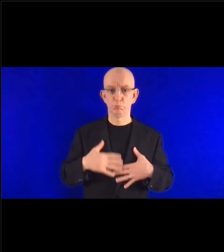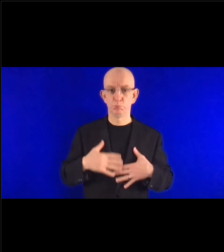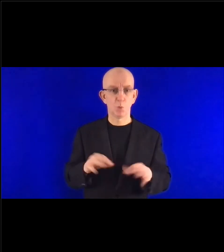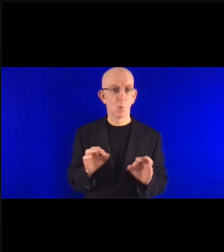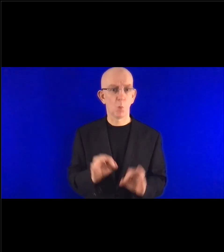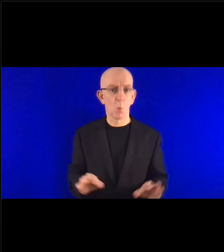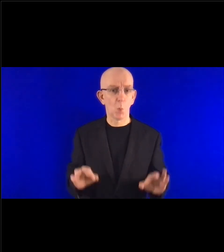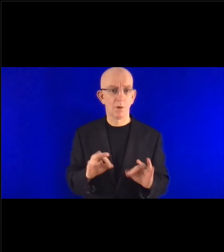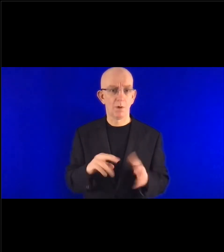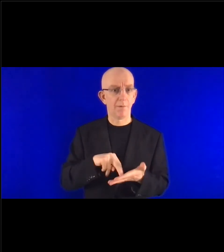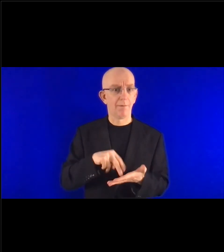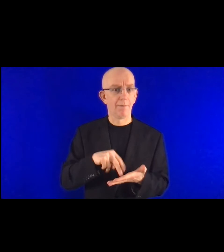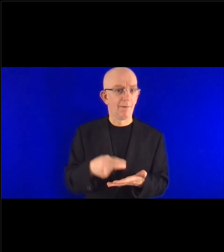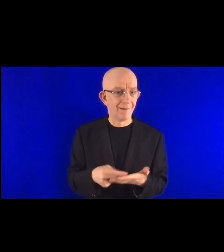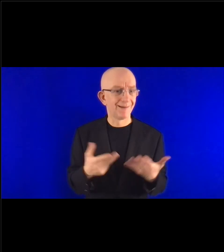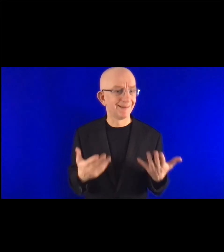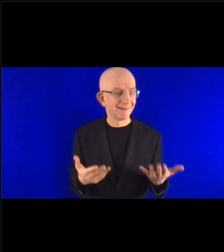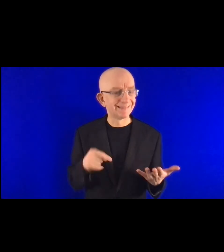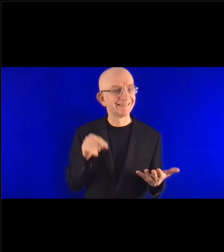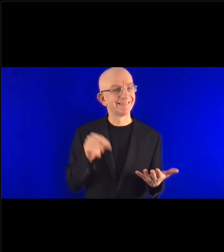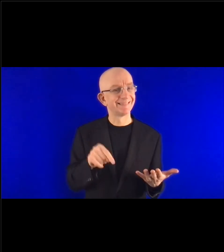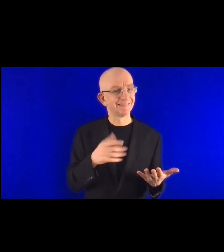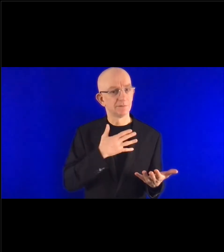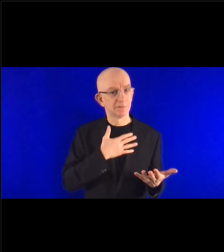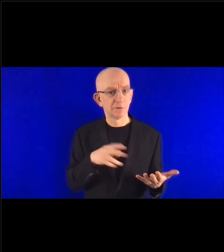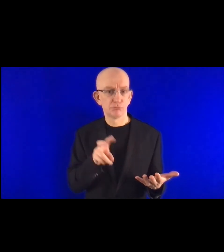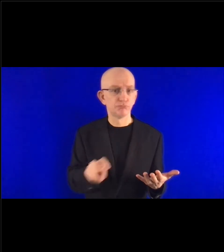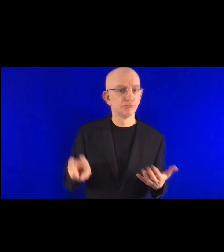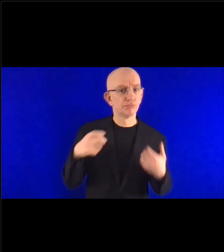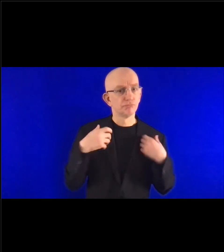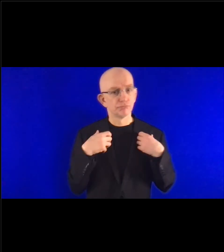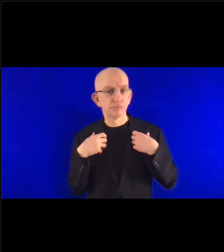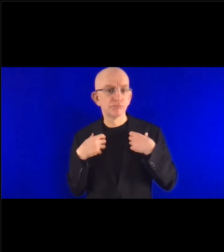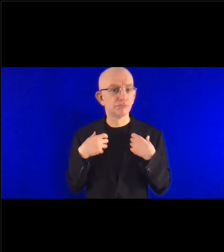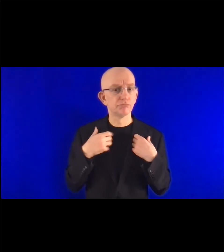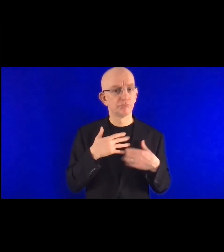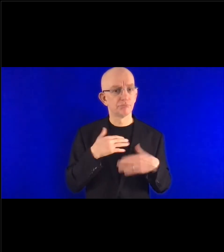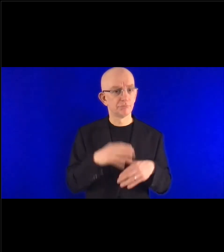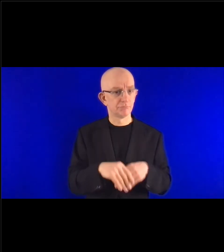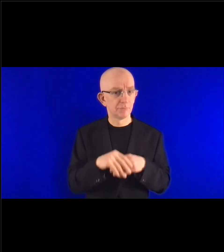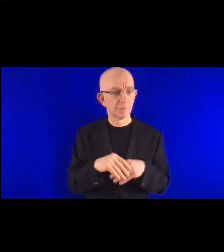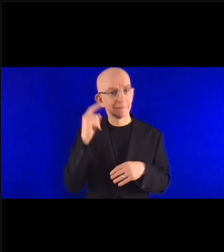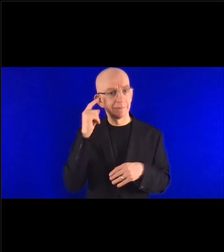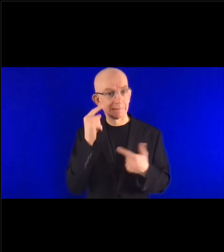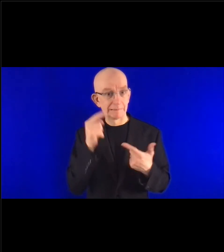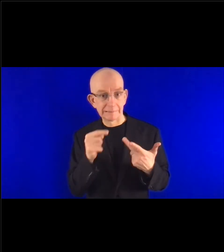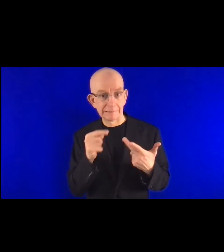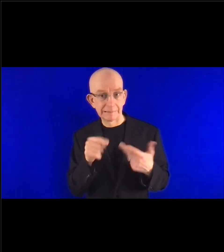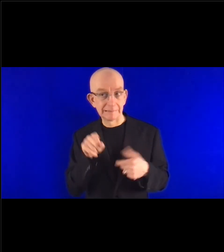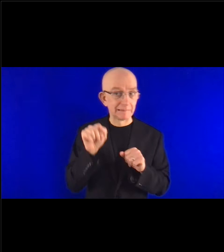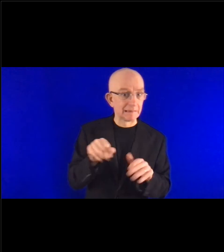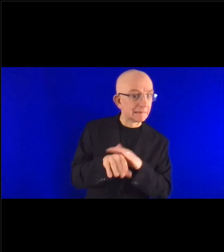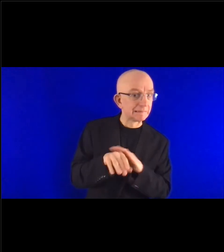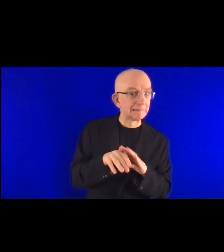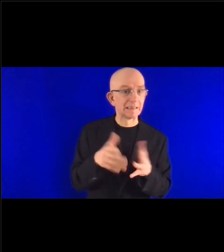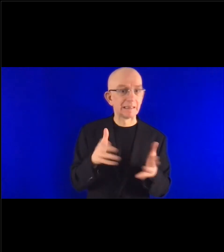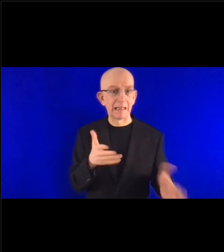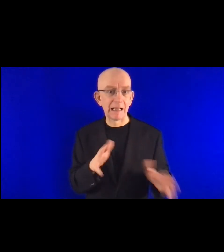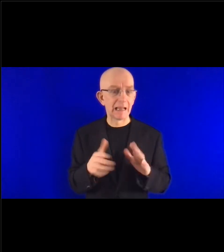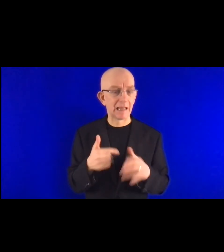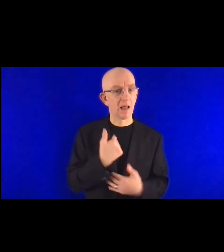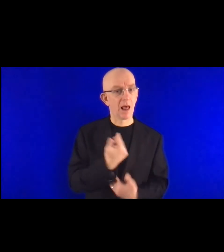travel with them knowing that I'm constantly drained and having a lot of medication? And if I ever